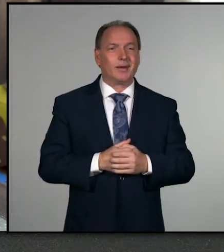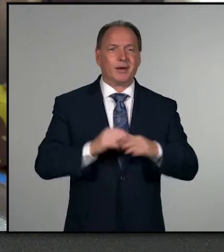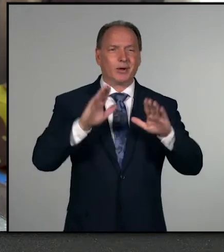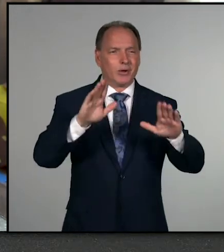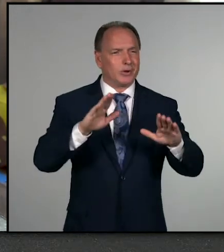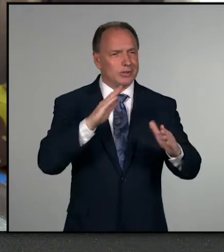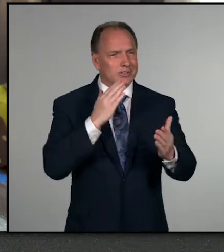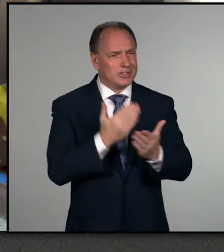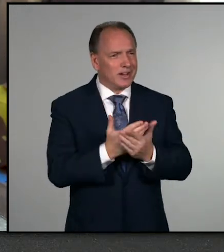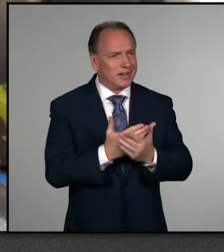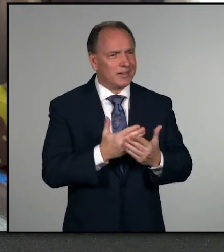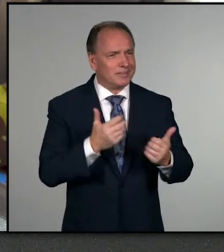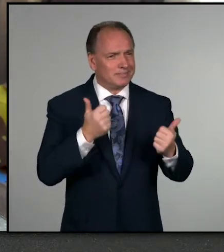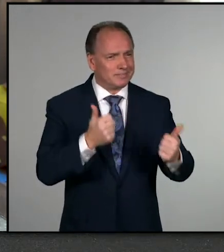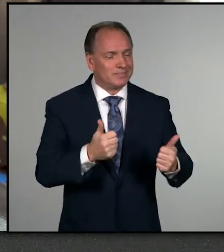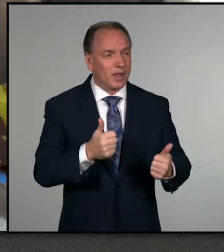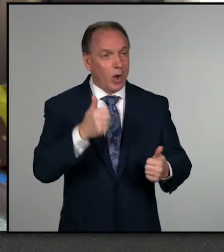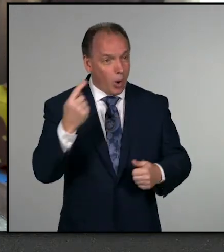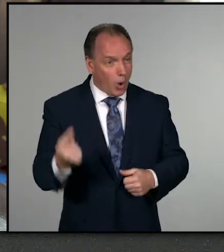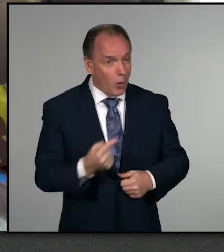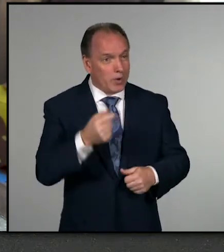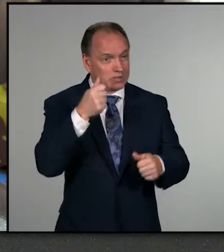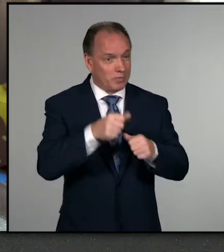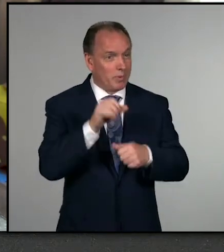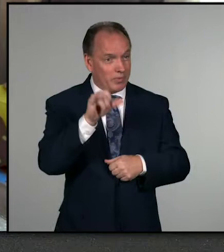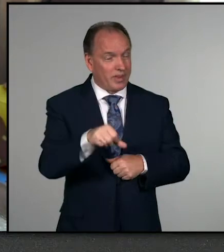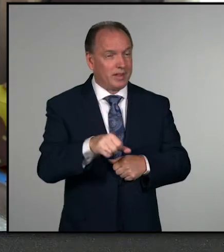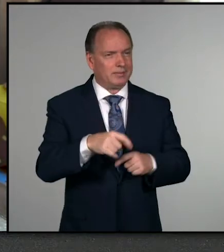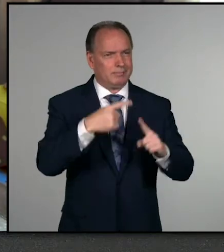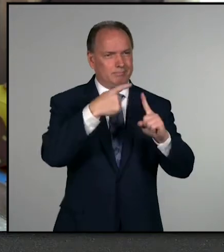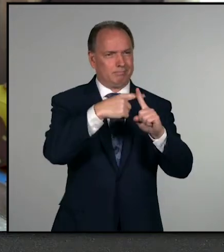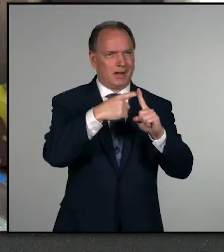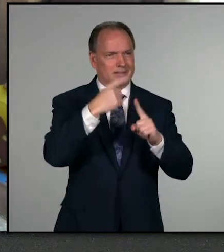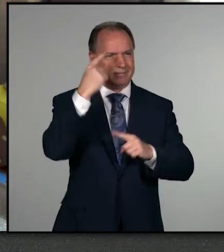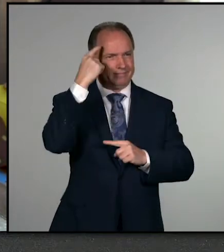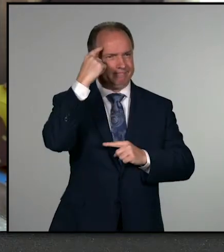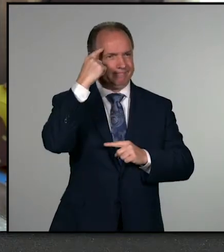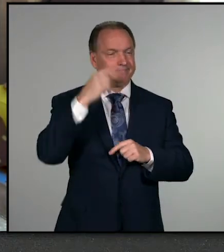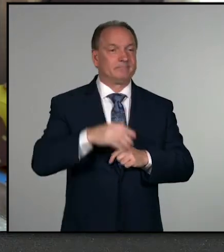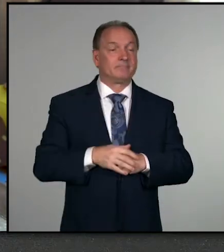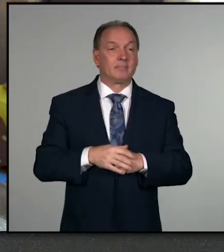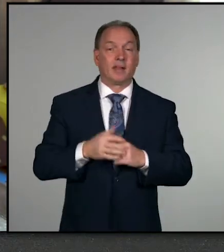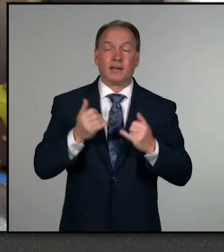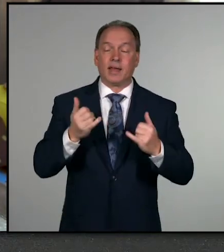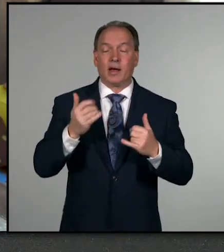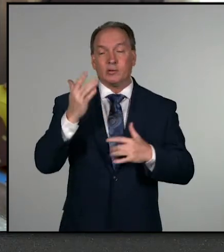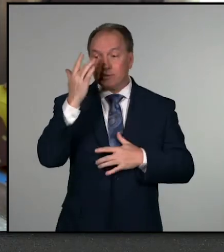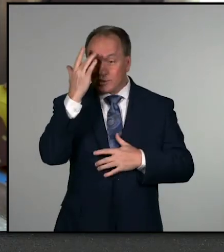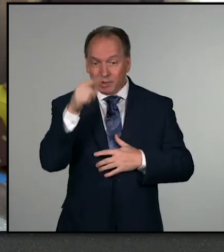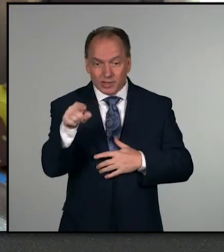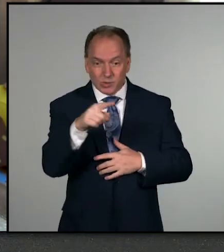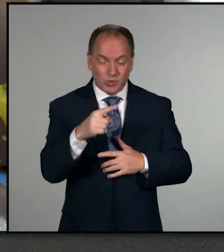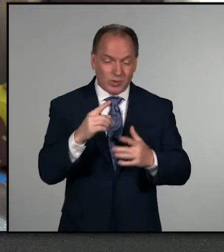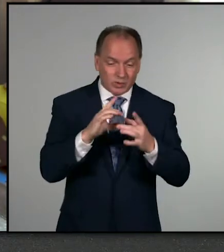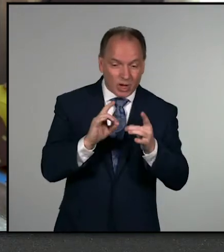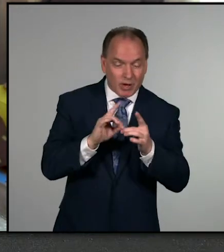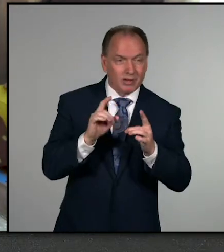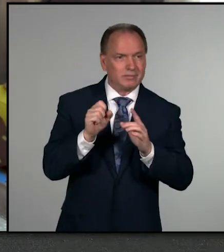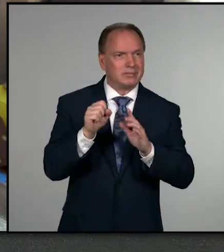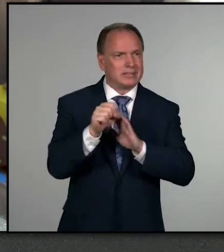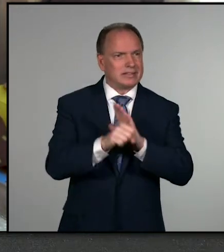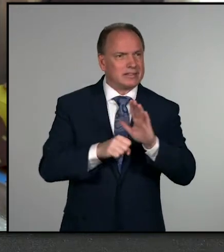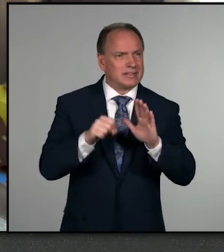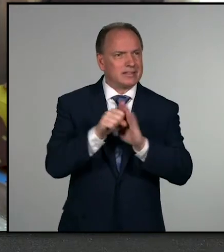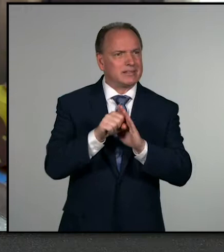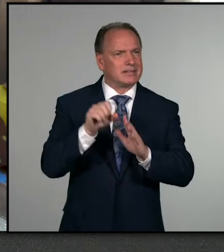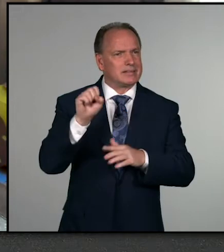Oh, you did great. Always remember that. All right, Smarties, here we go. We're going to talk about our seasons.